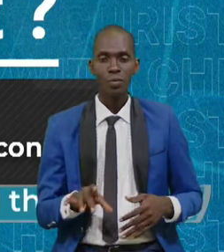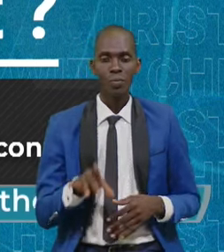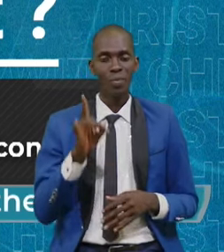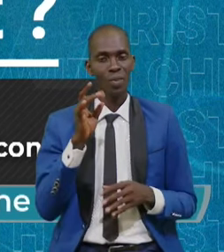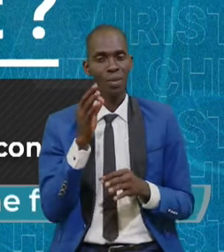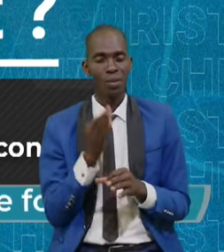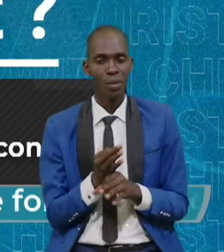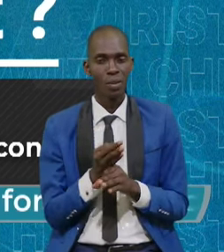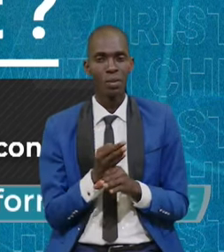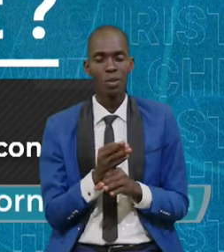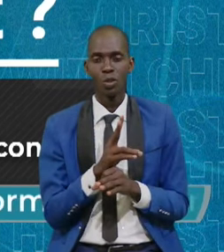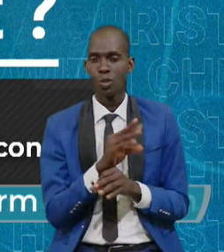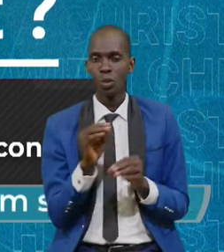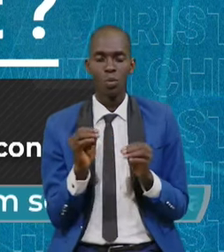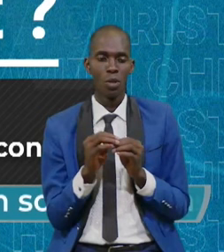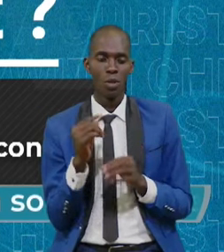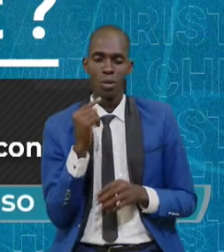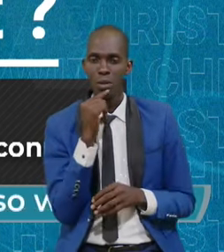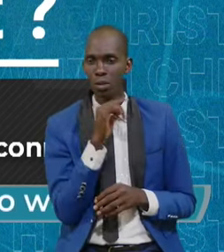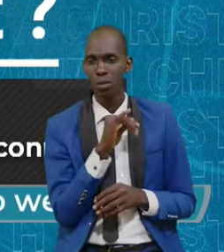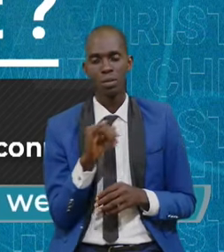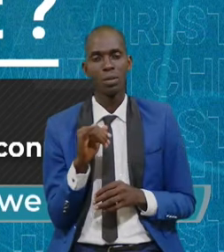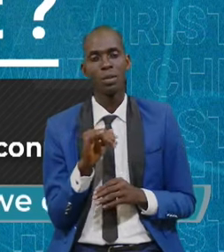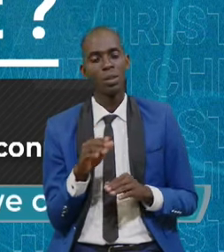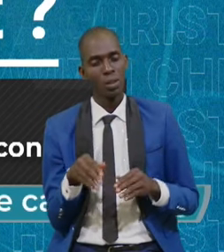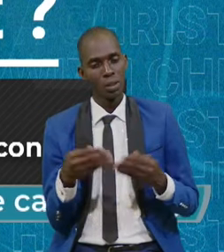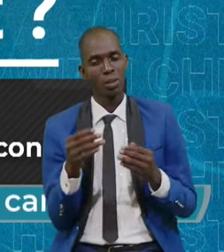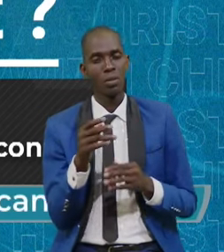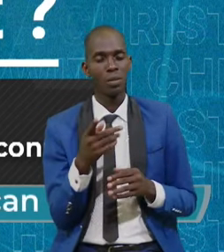no more telling lies, give them the correct address.